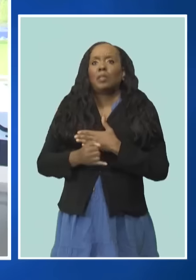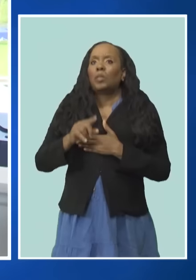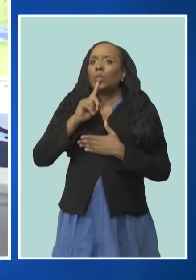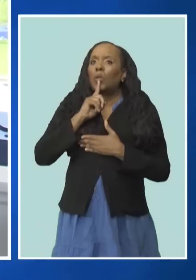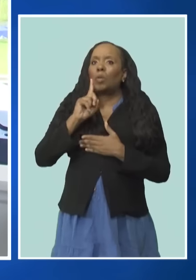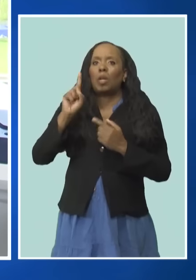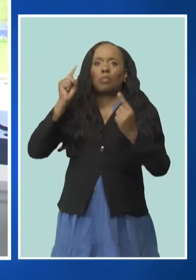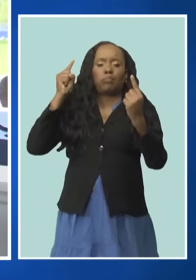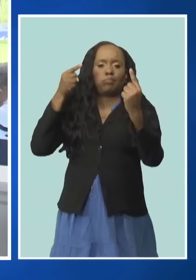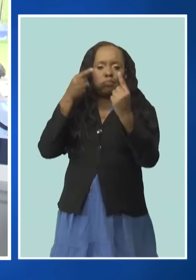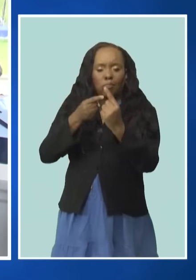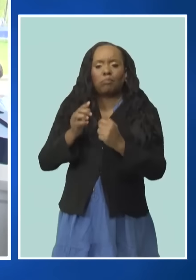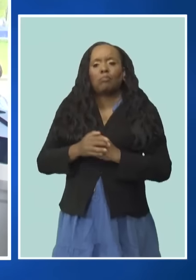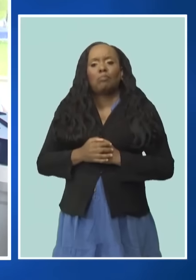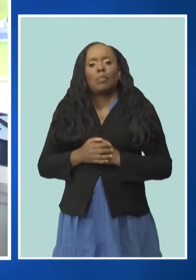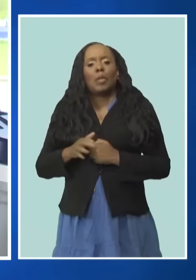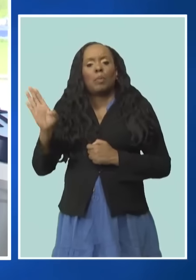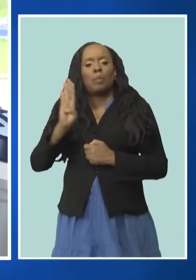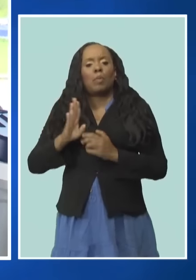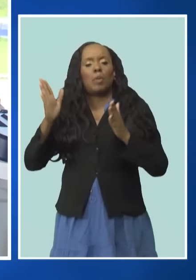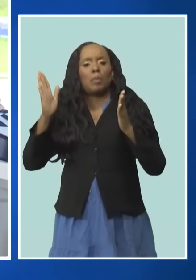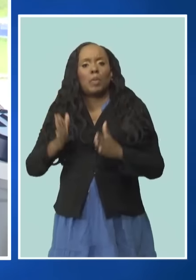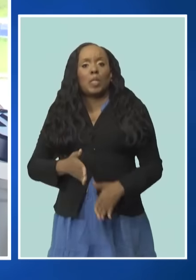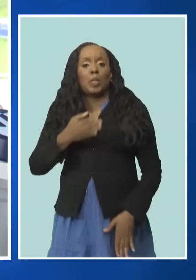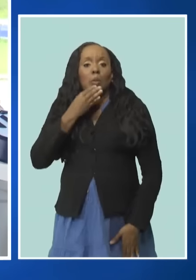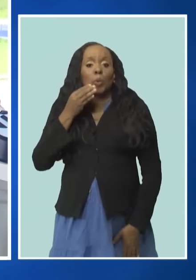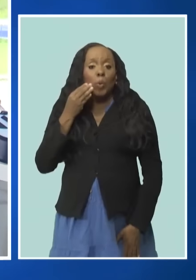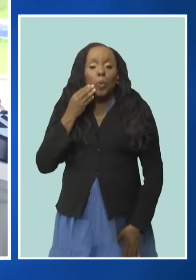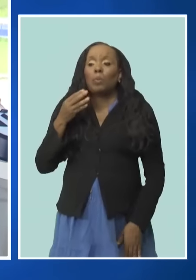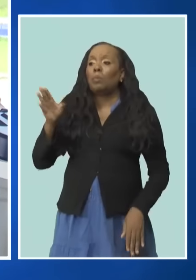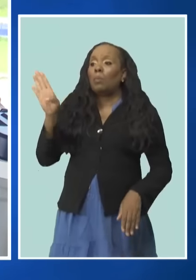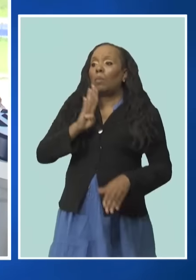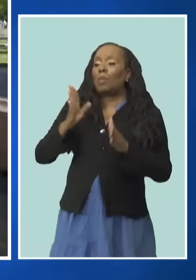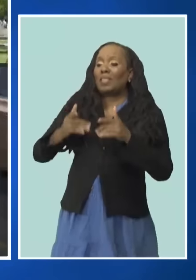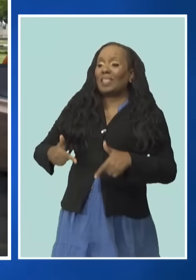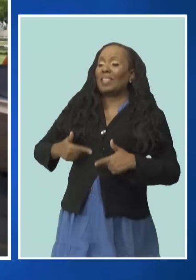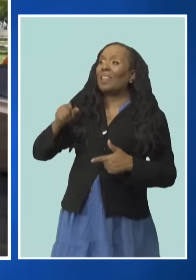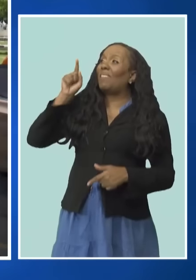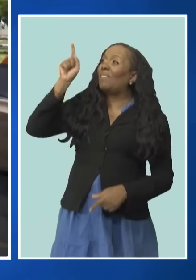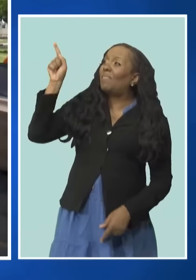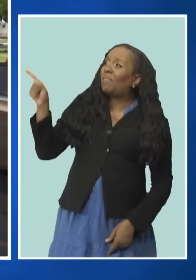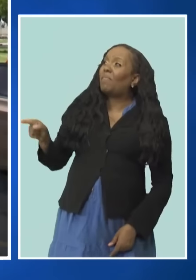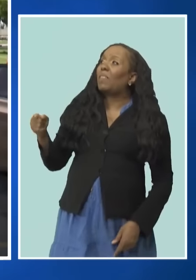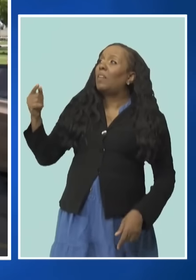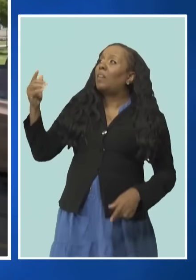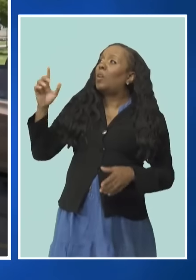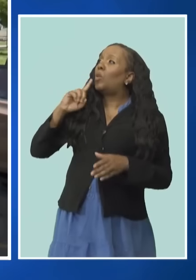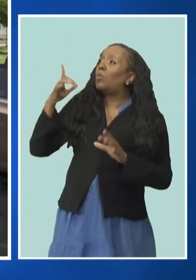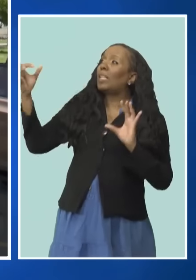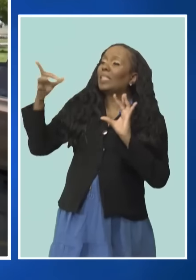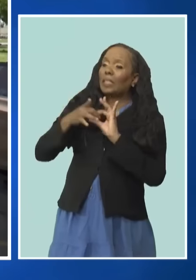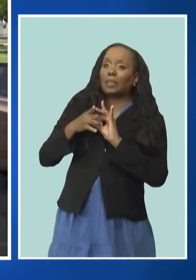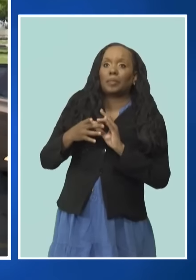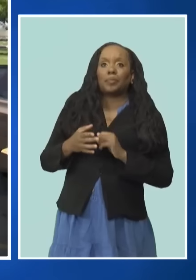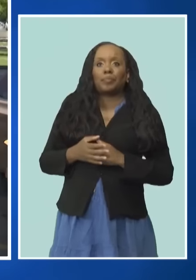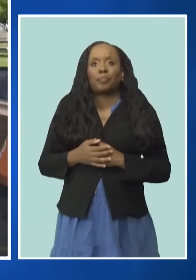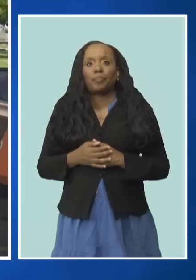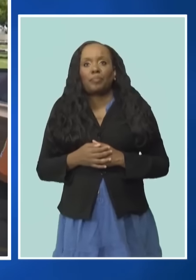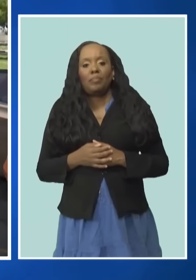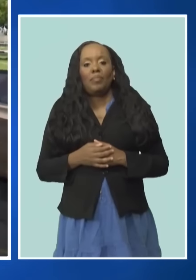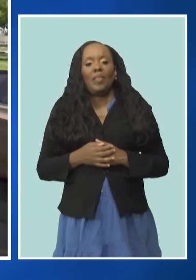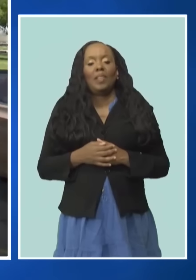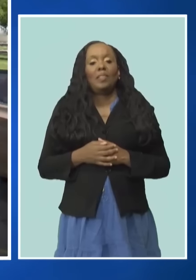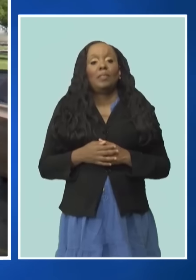mission, reconnecting Barbadians at home and abroad. From St. Lucie, we've made it all the way down